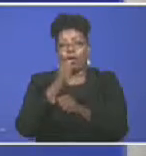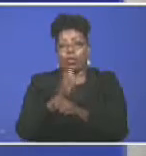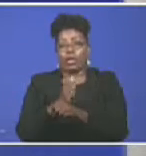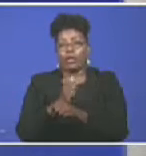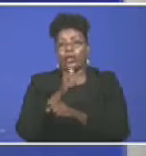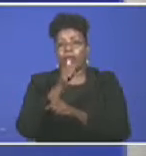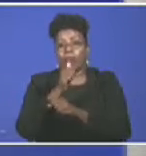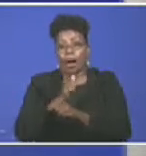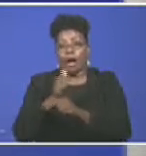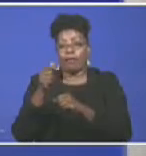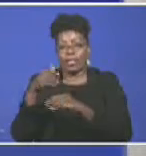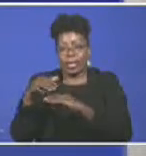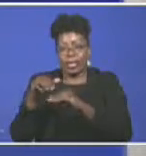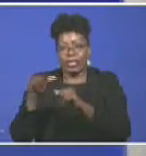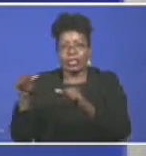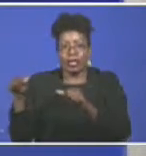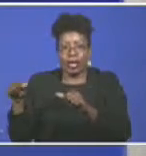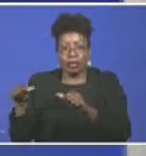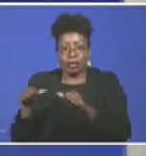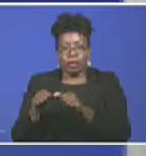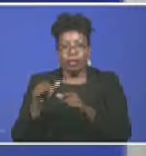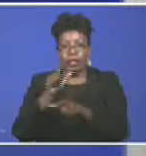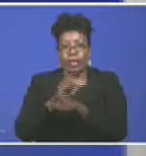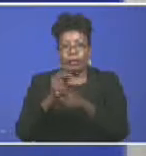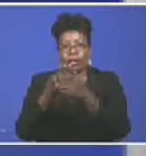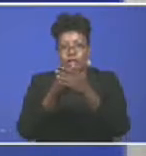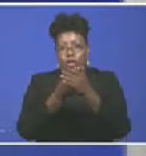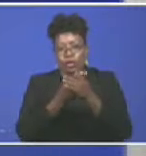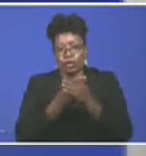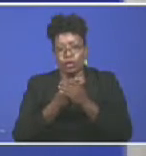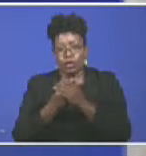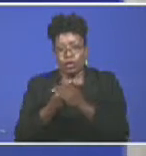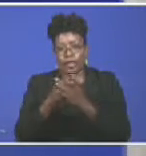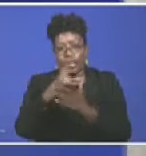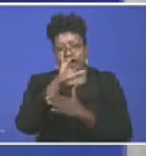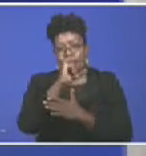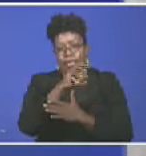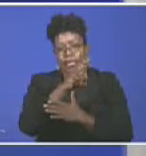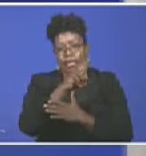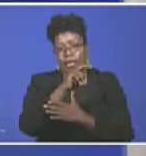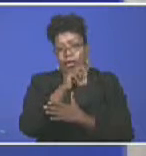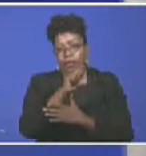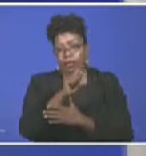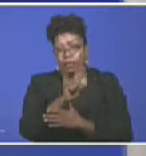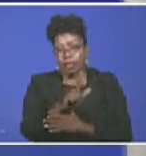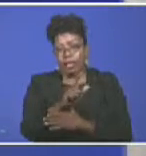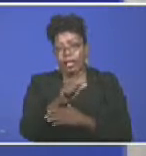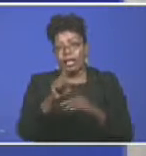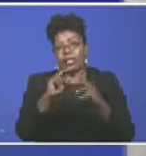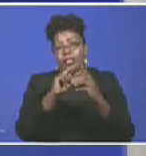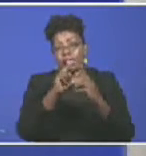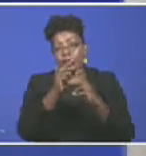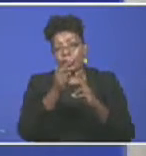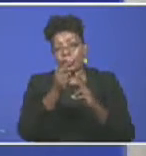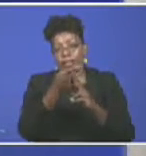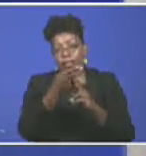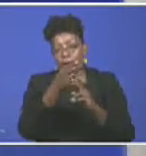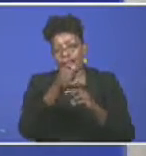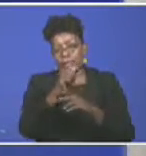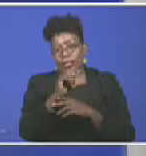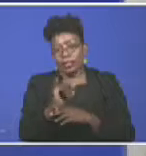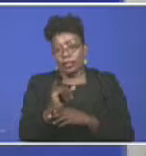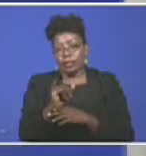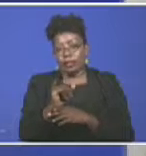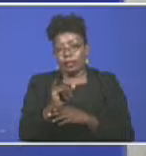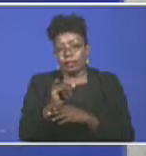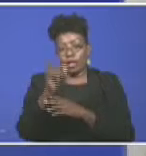sector, educational institutions, labor unions, and civil society in a national symposium on skills development. Minister of Labor, Senator